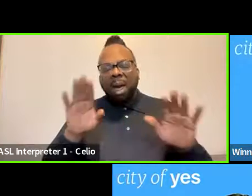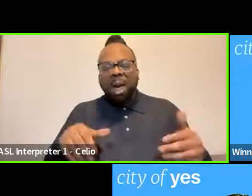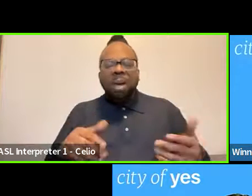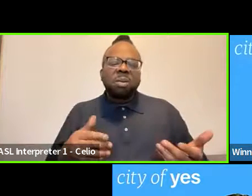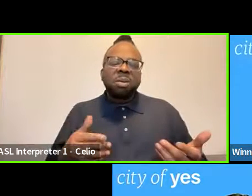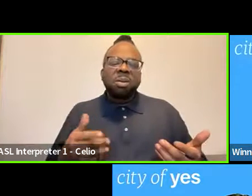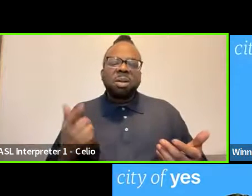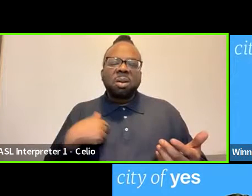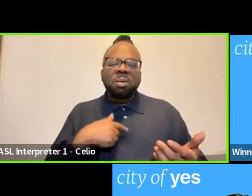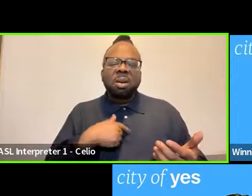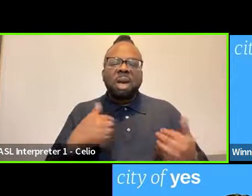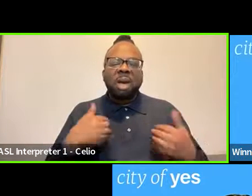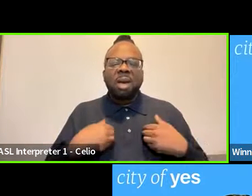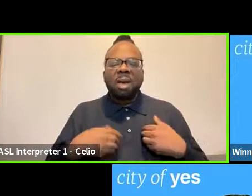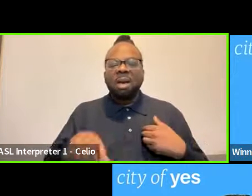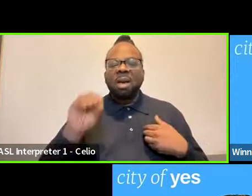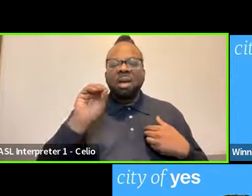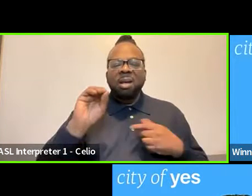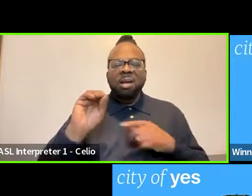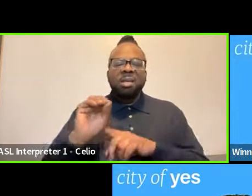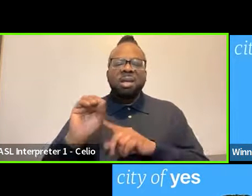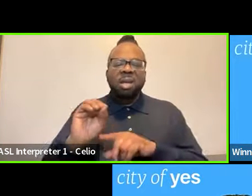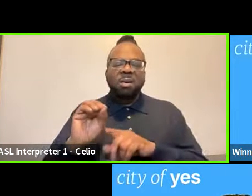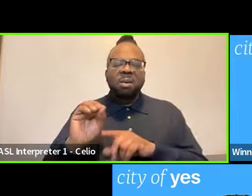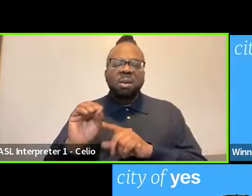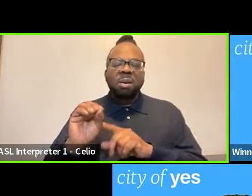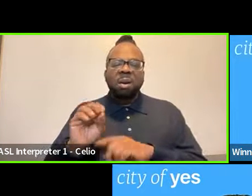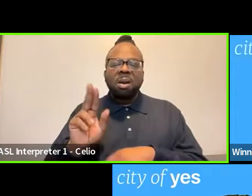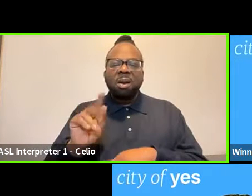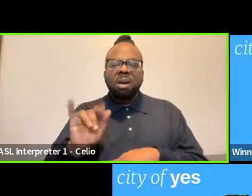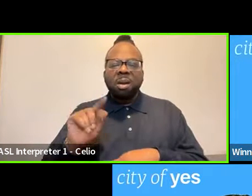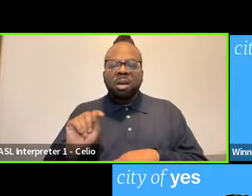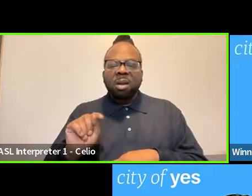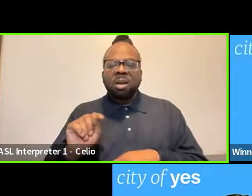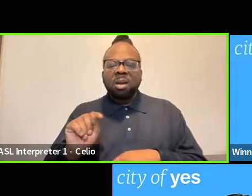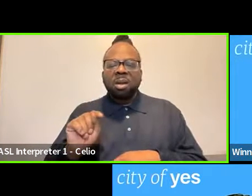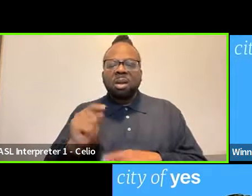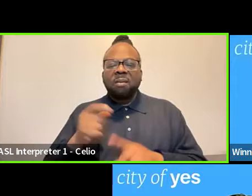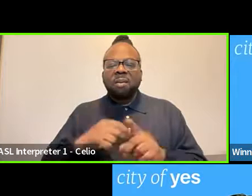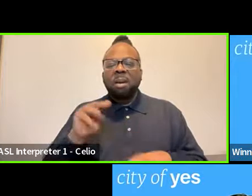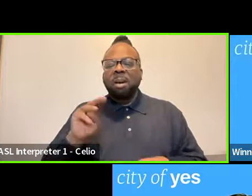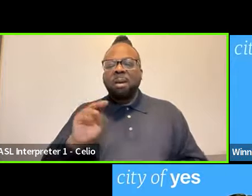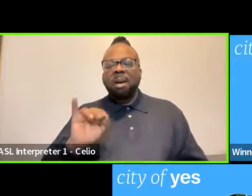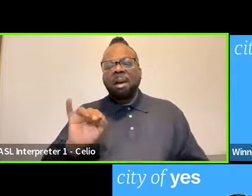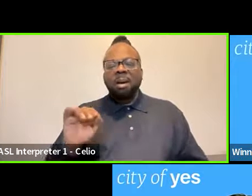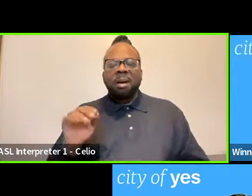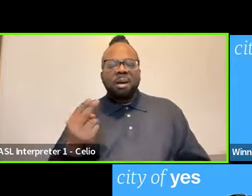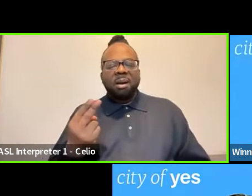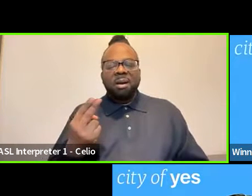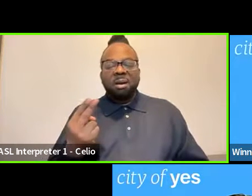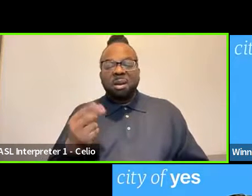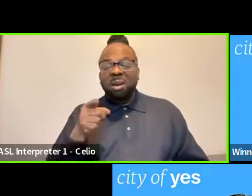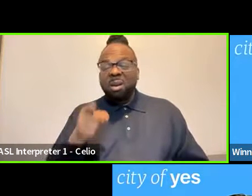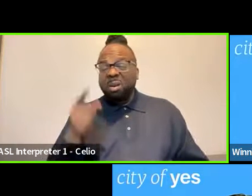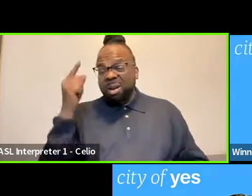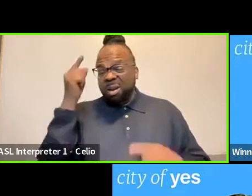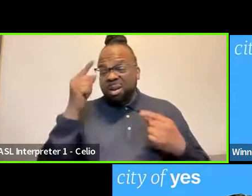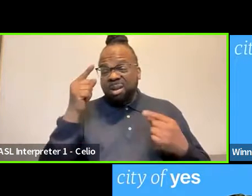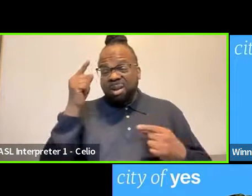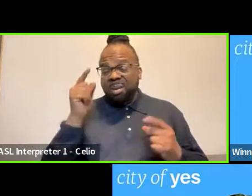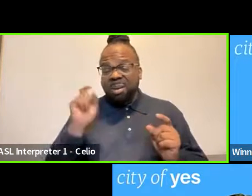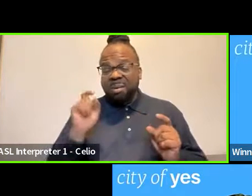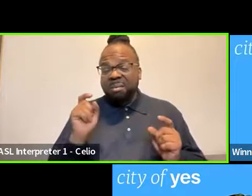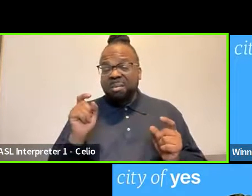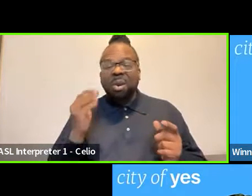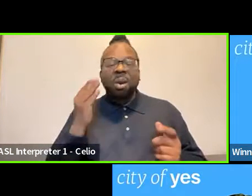seen 0 units built under MIH. Would you consider, given